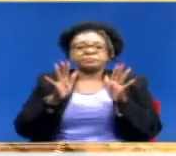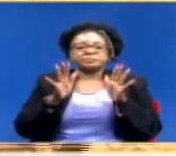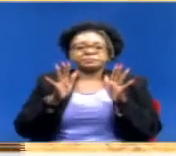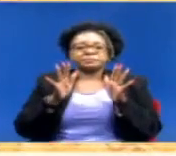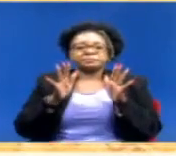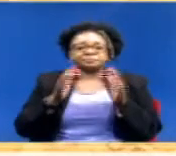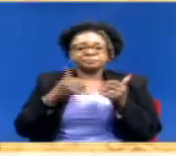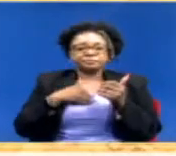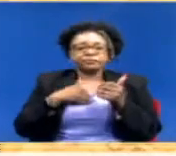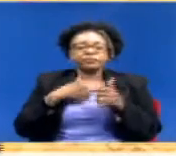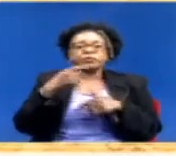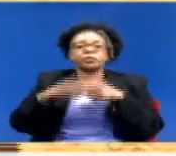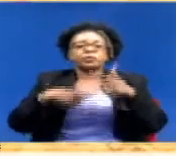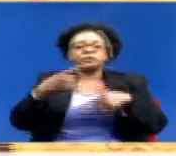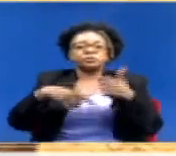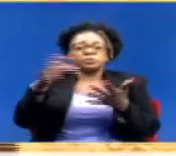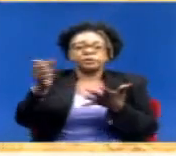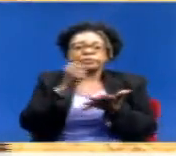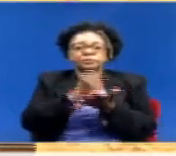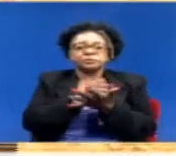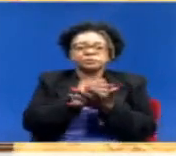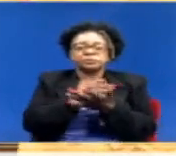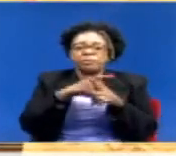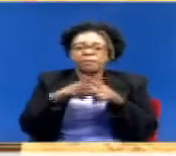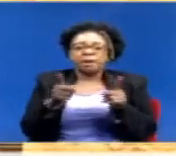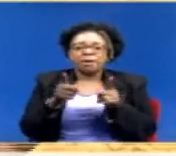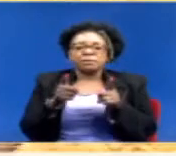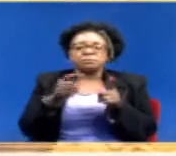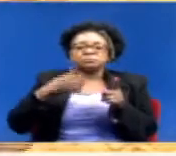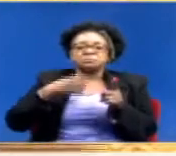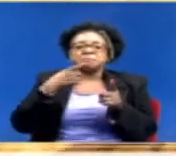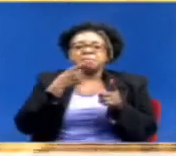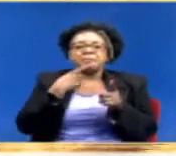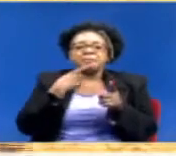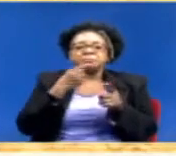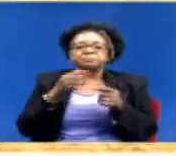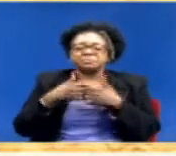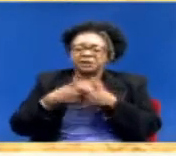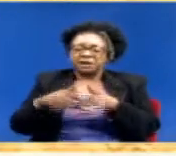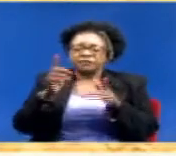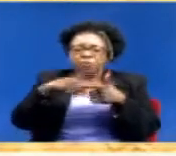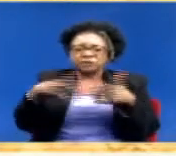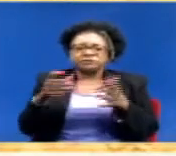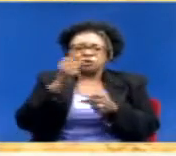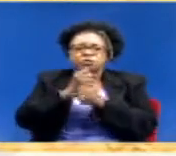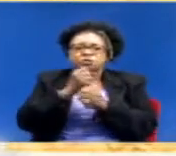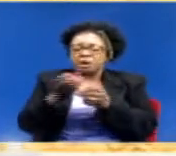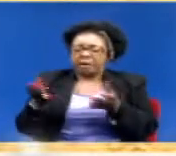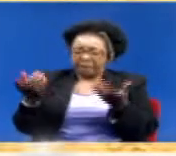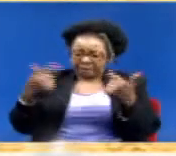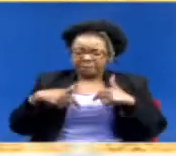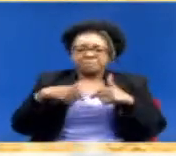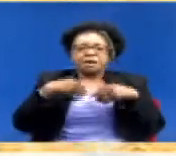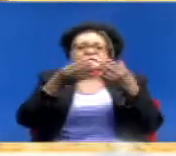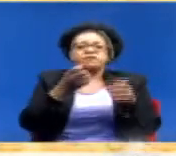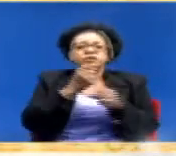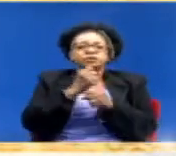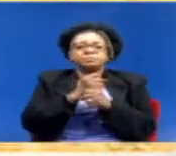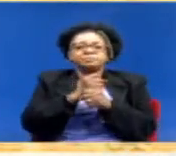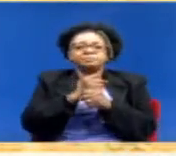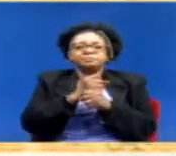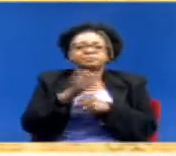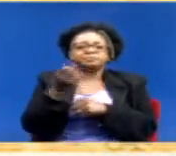but there's no advert that I've said, kindly resign or leave whatever you are doing and come, I give you a job. That's a total lie. So we stand